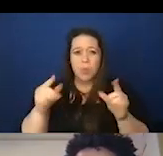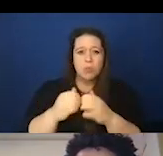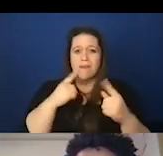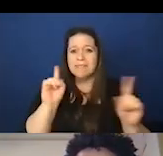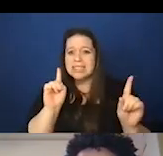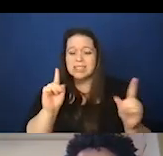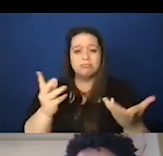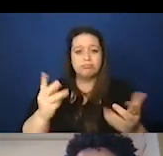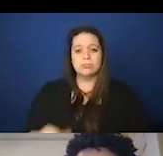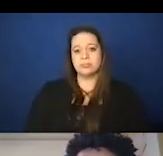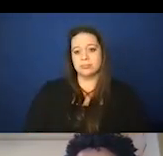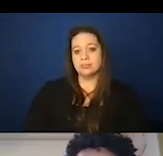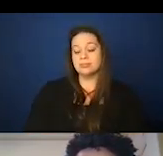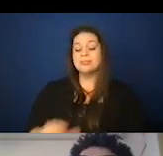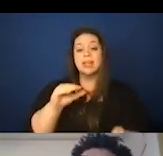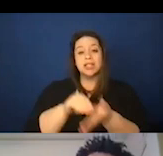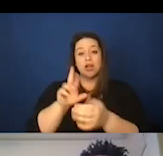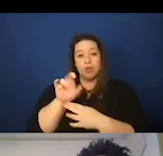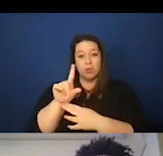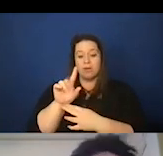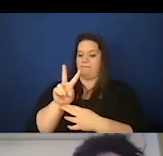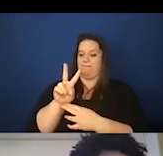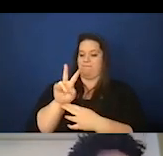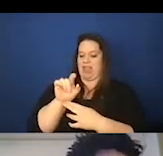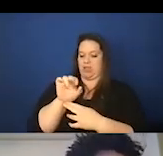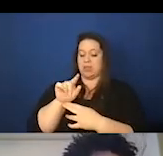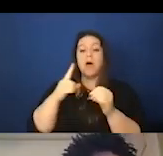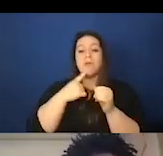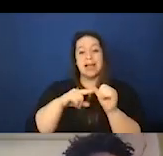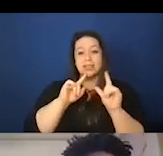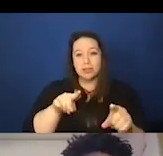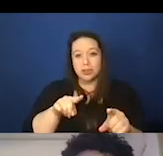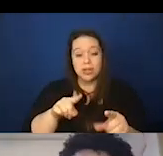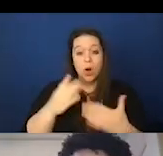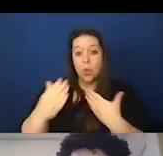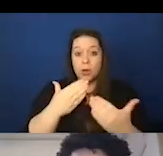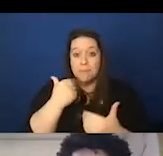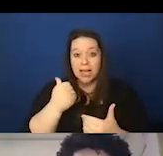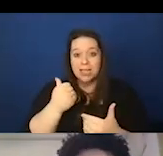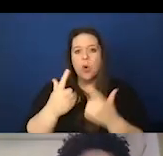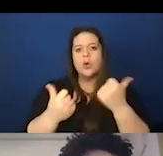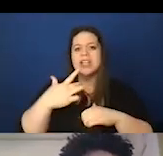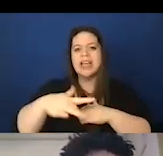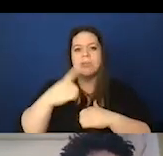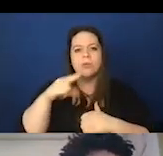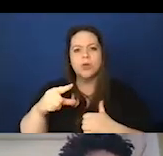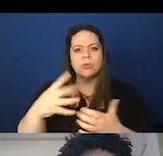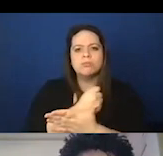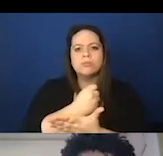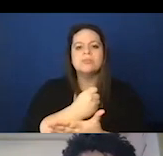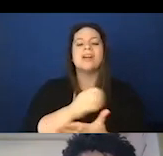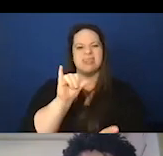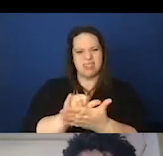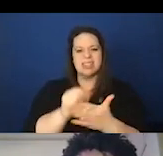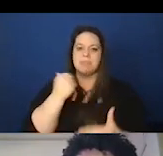best vaccine is the one available to you. I think, just, Number one. Because, it's very careful. You got to do that. I think